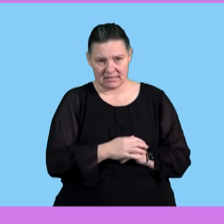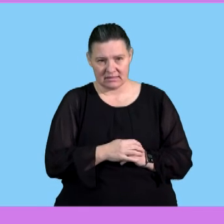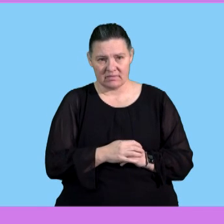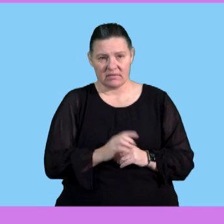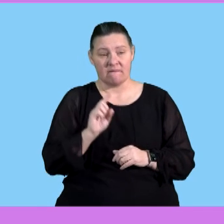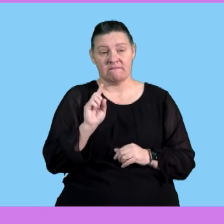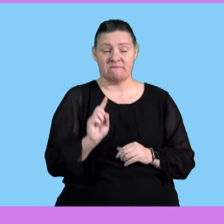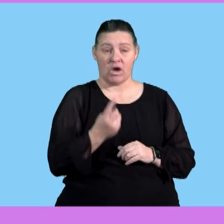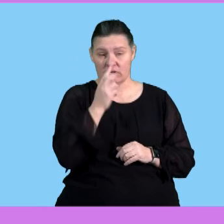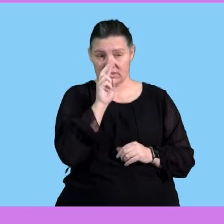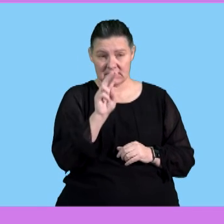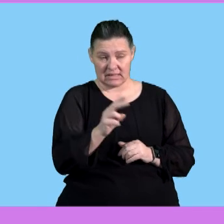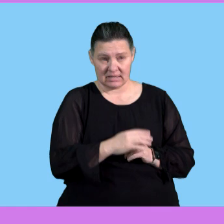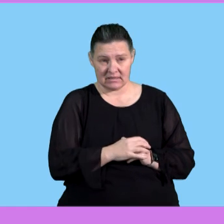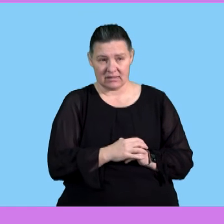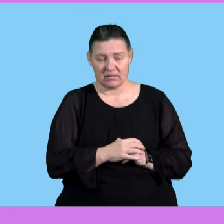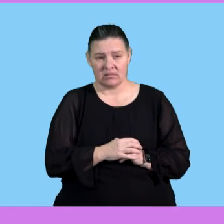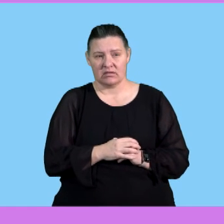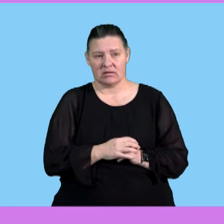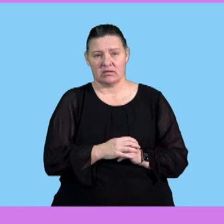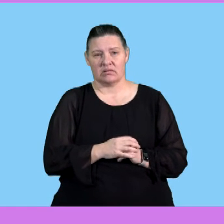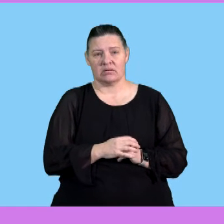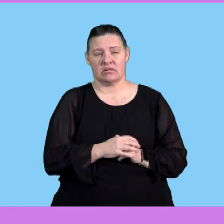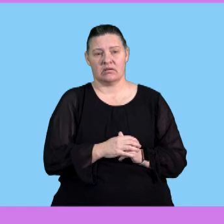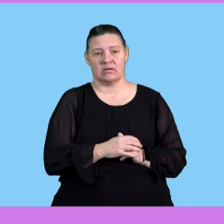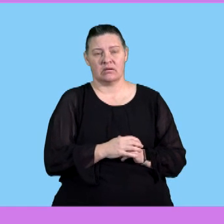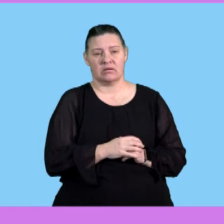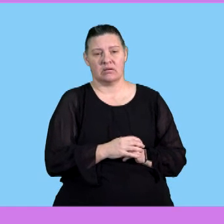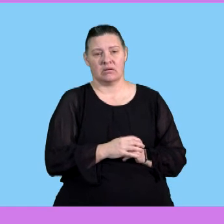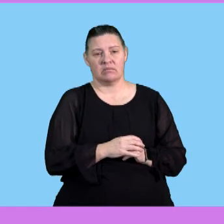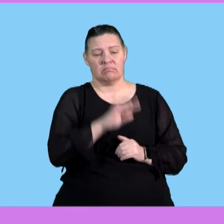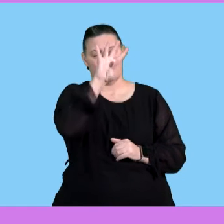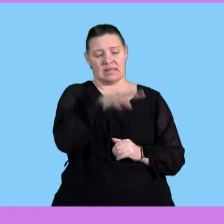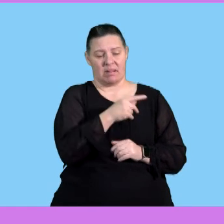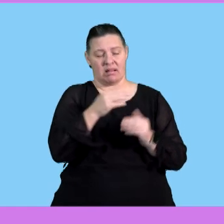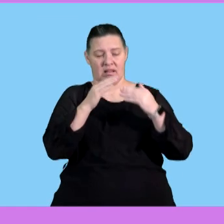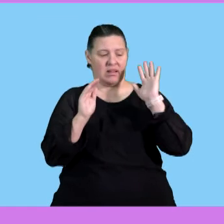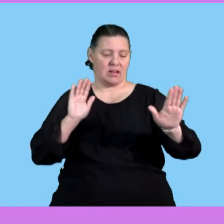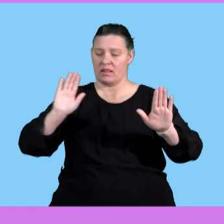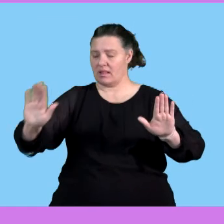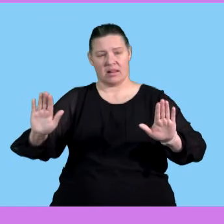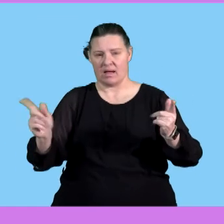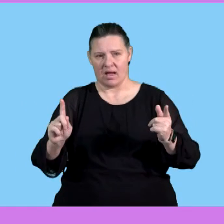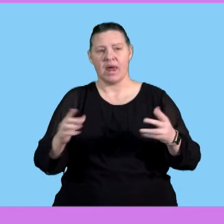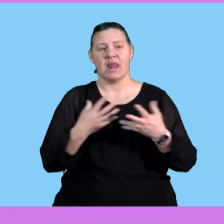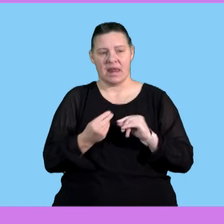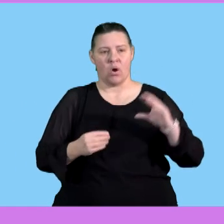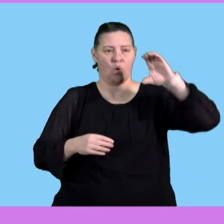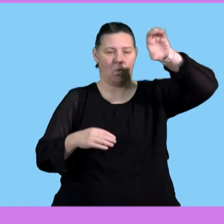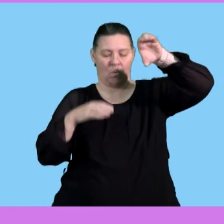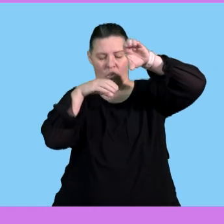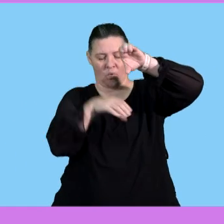Johannes. So the first thing that you can see is it's no longer in a table where your income is on the